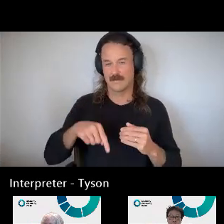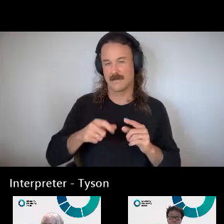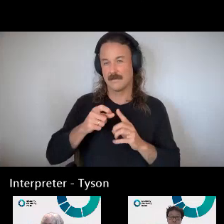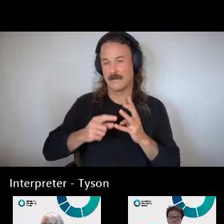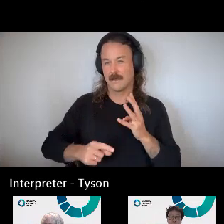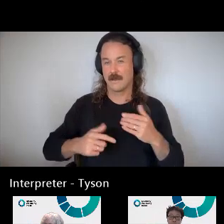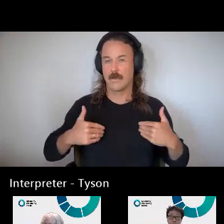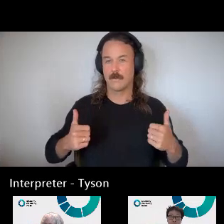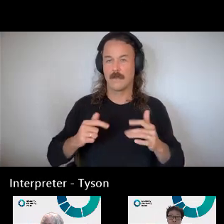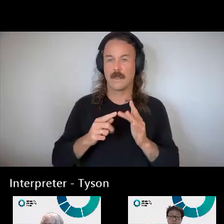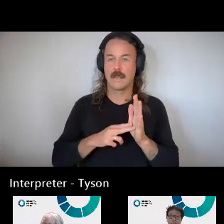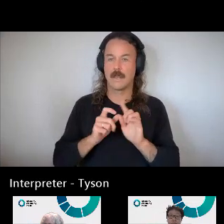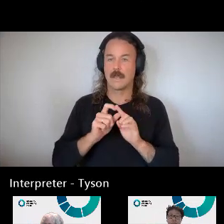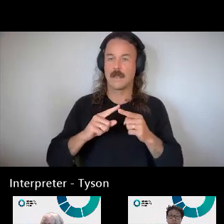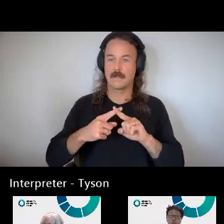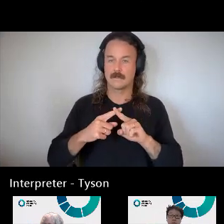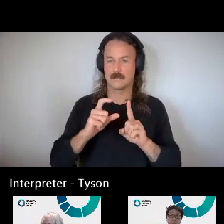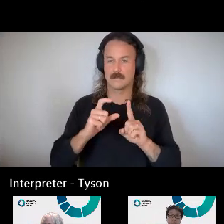Index launch.